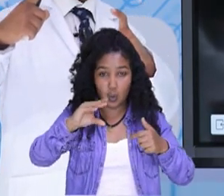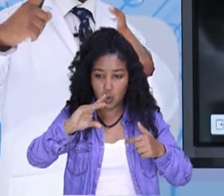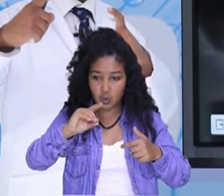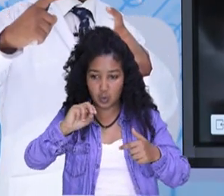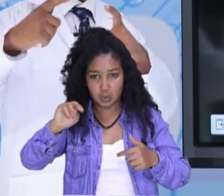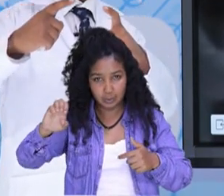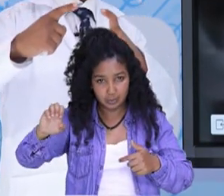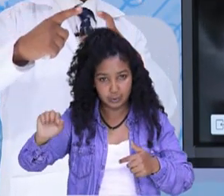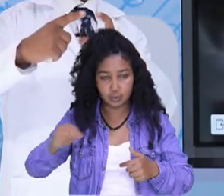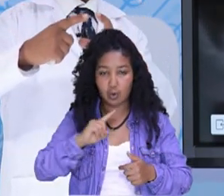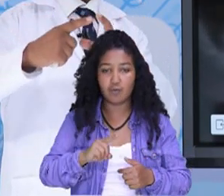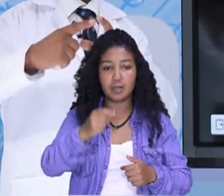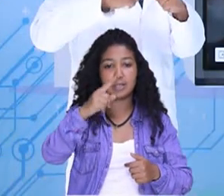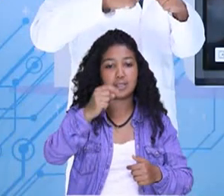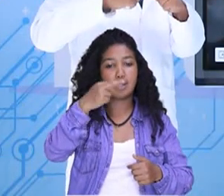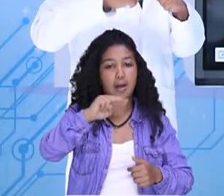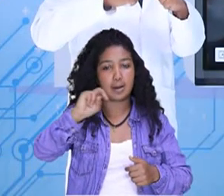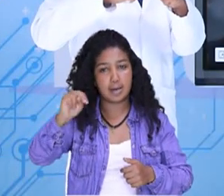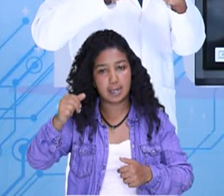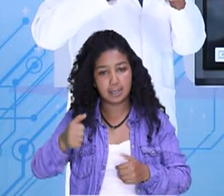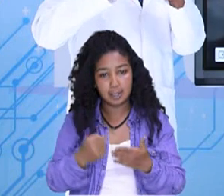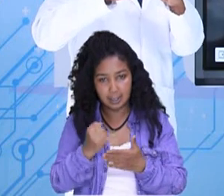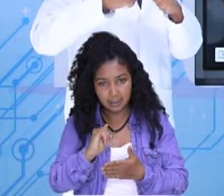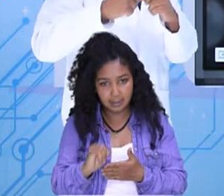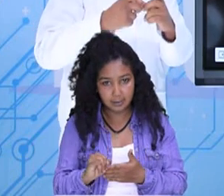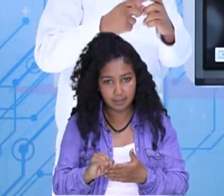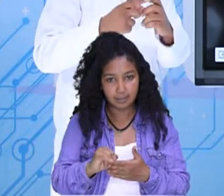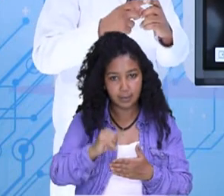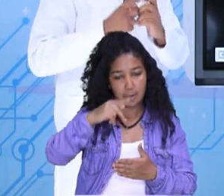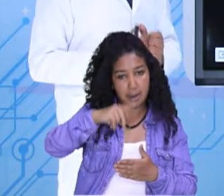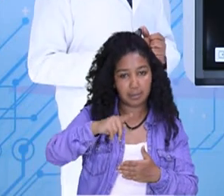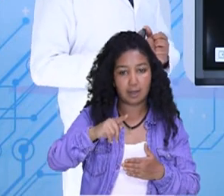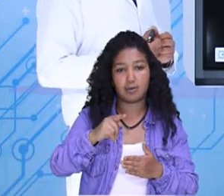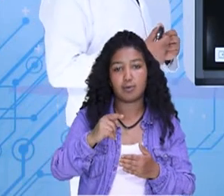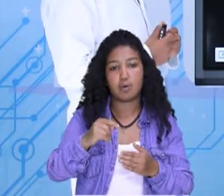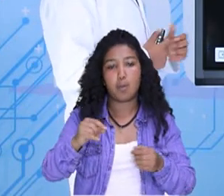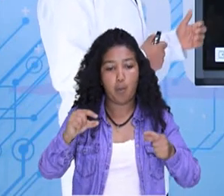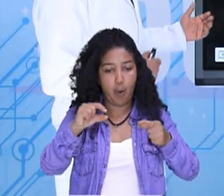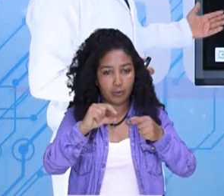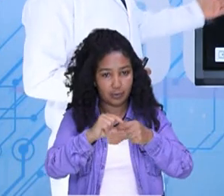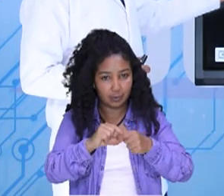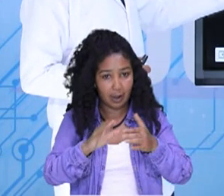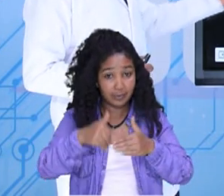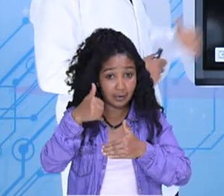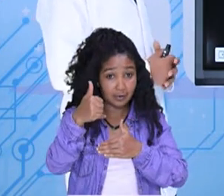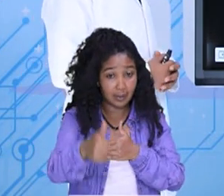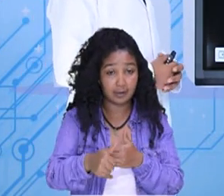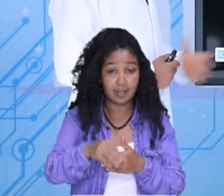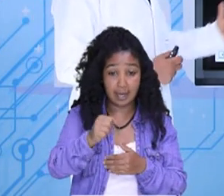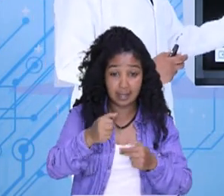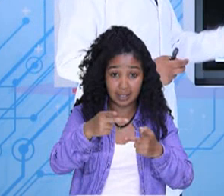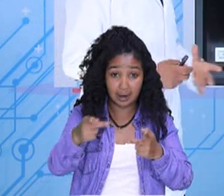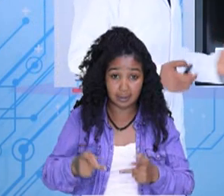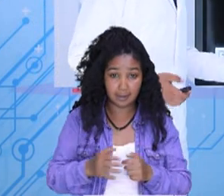of tRNA. There is peptide bond formation. After that, in A